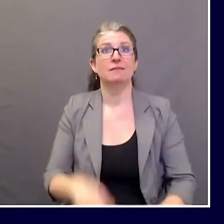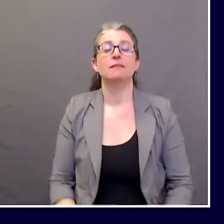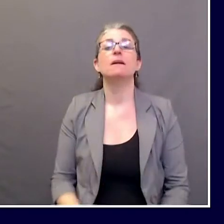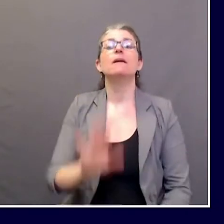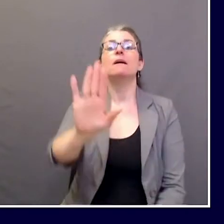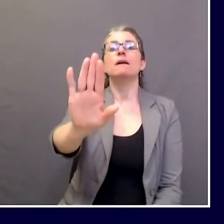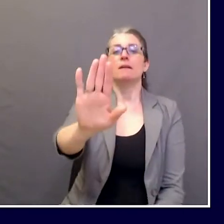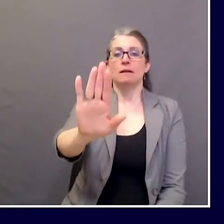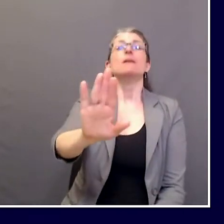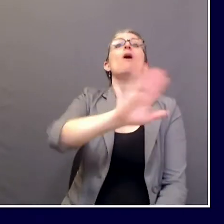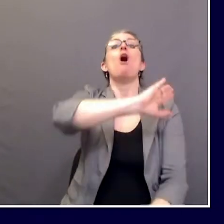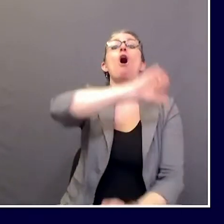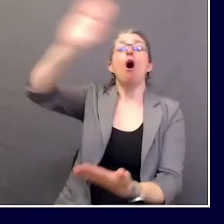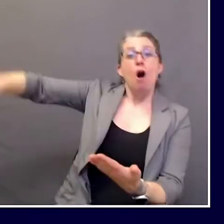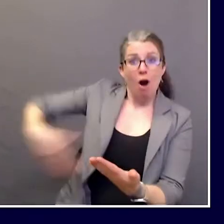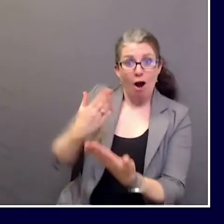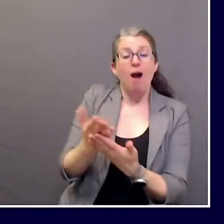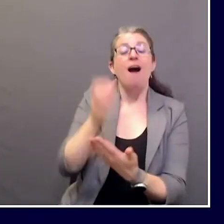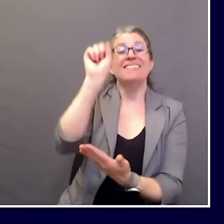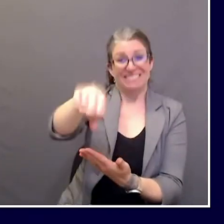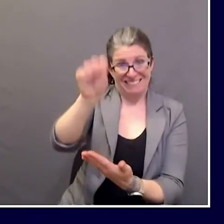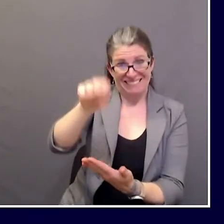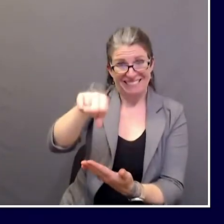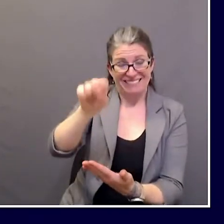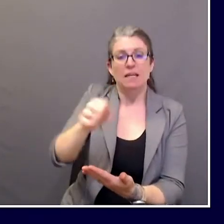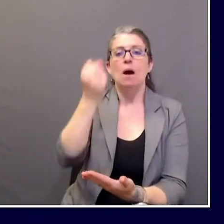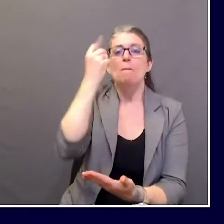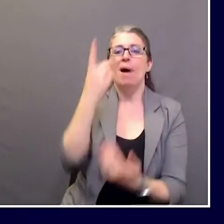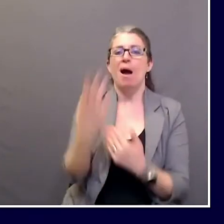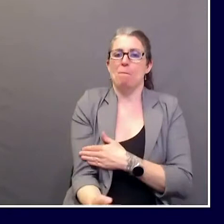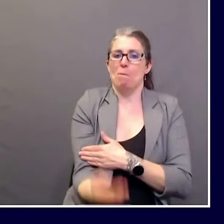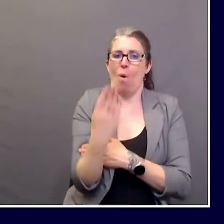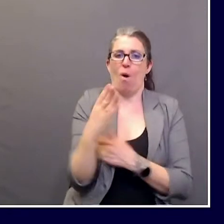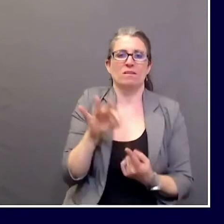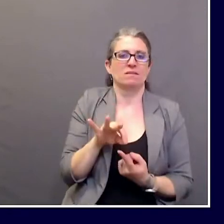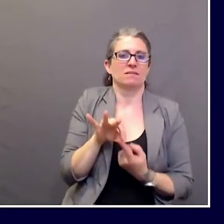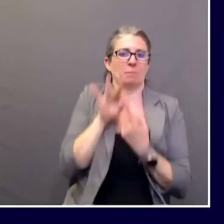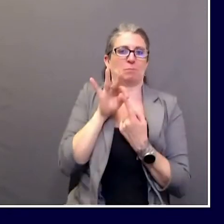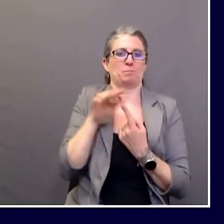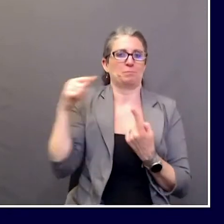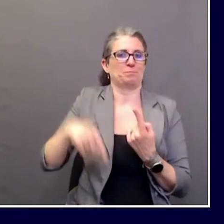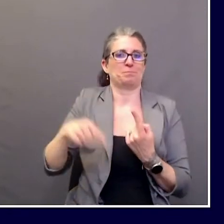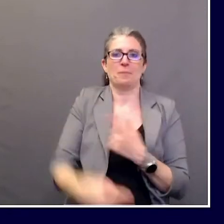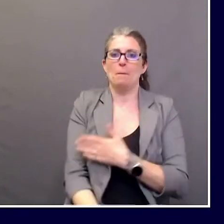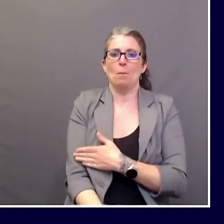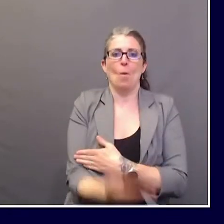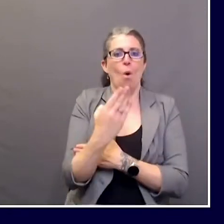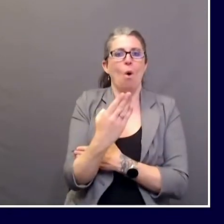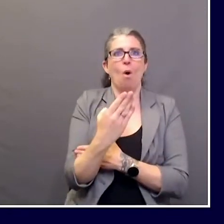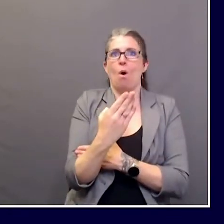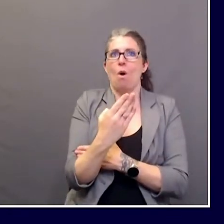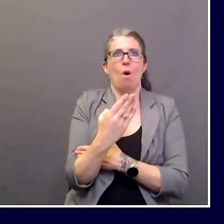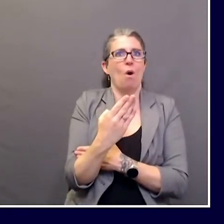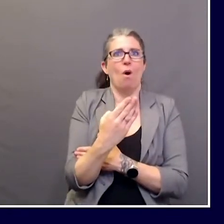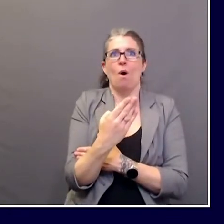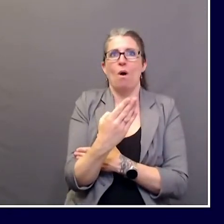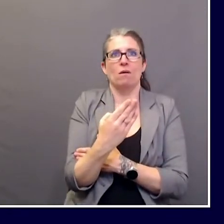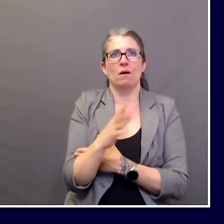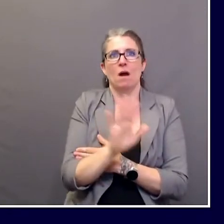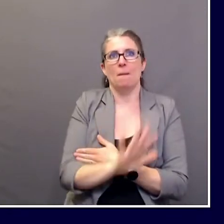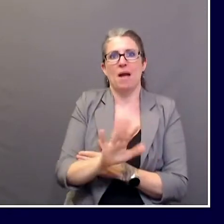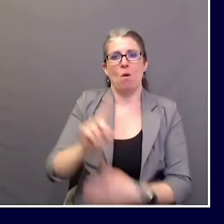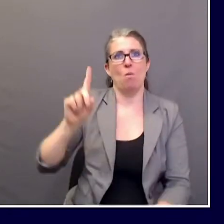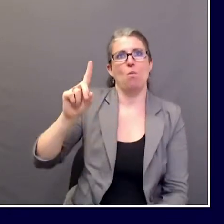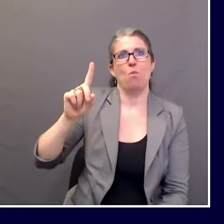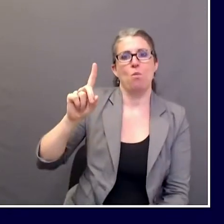Moderna vaccine from J&J, and we're working with those approximately 150 individuals to try to find a time for them to